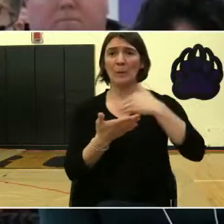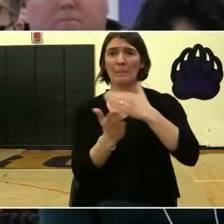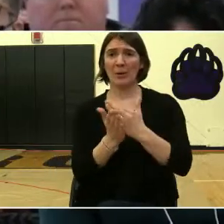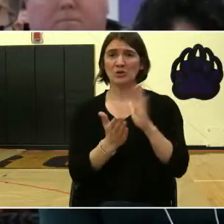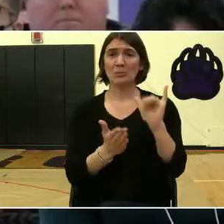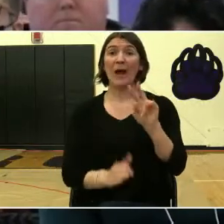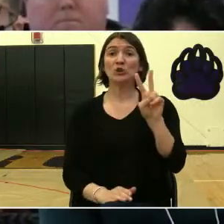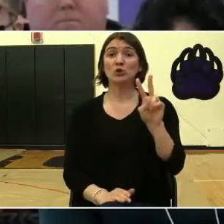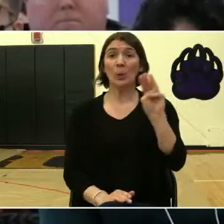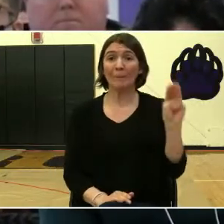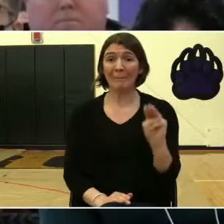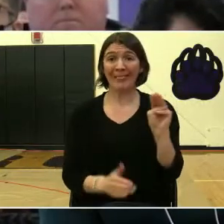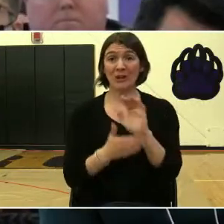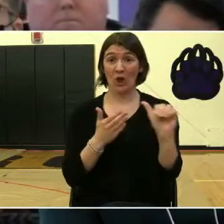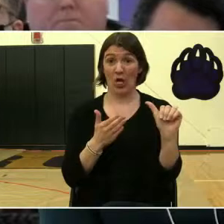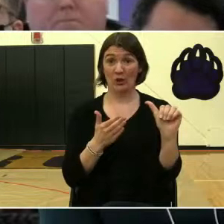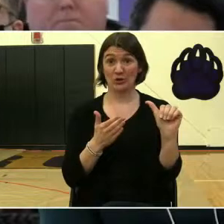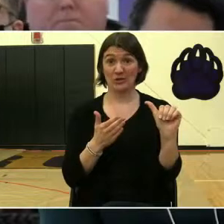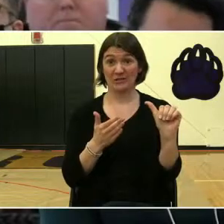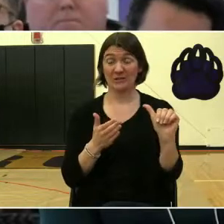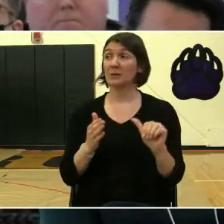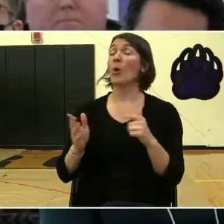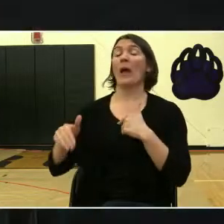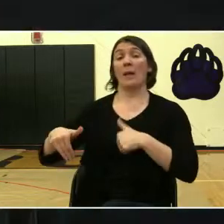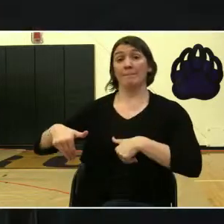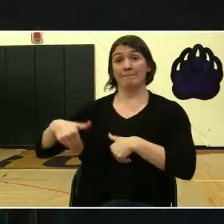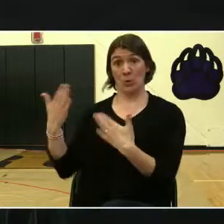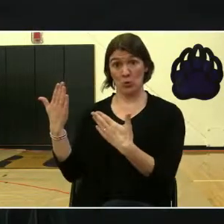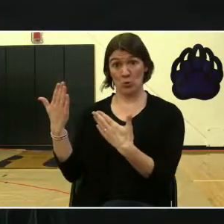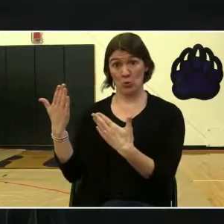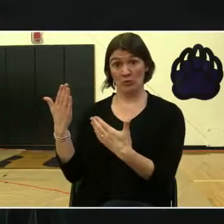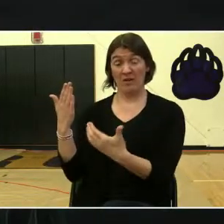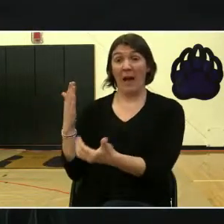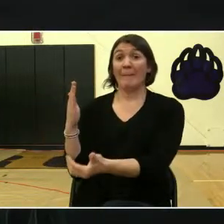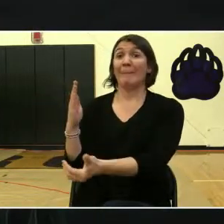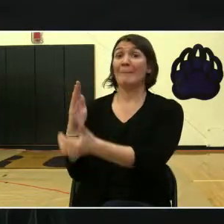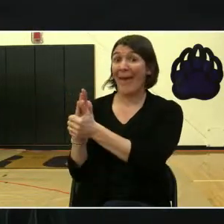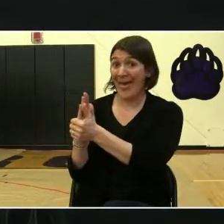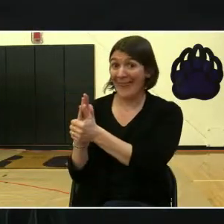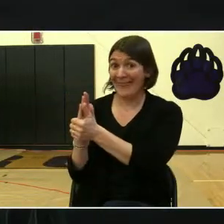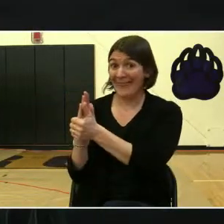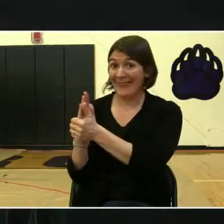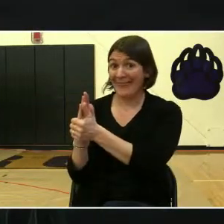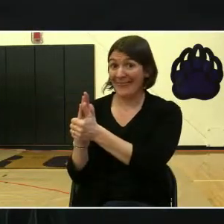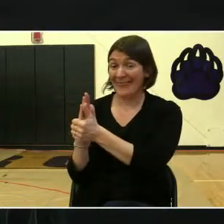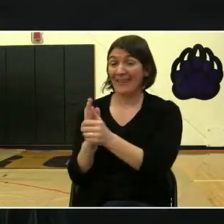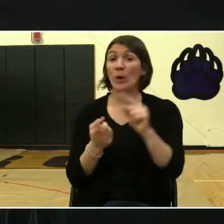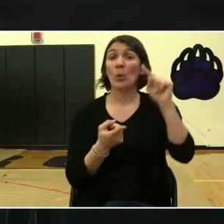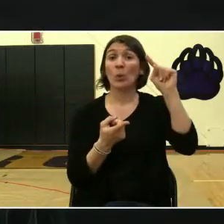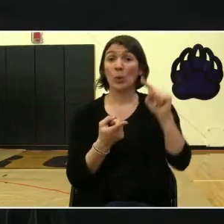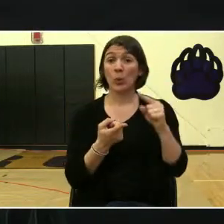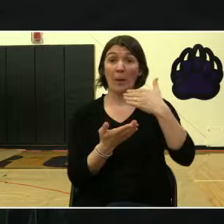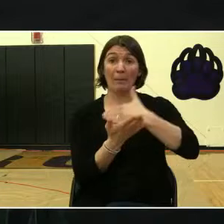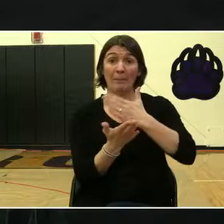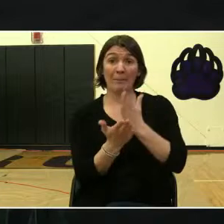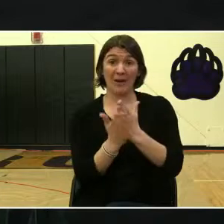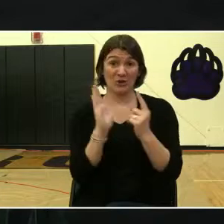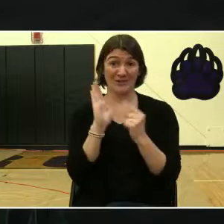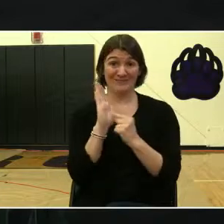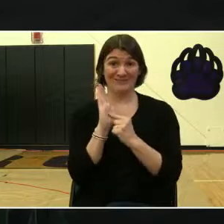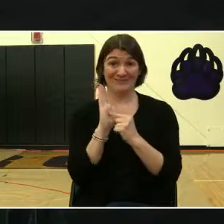$2 million it's been moved to um amend the budget